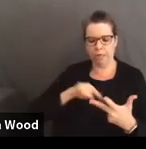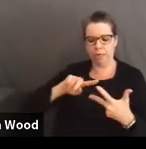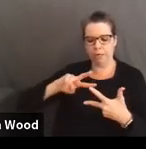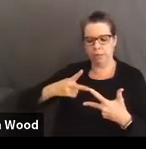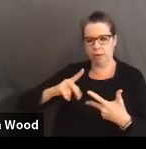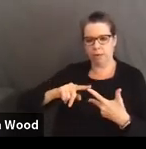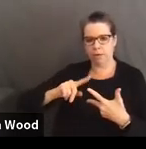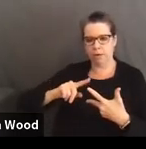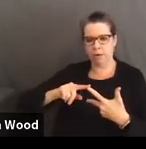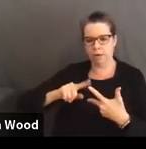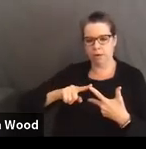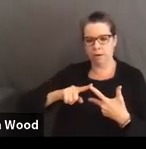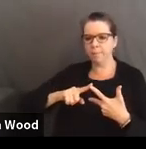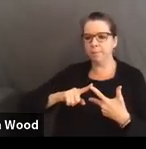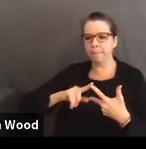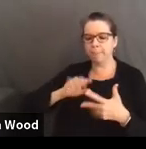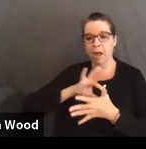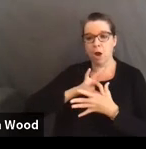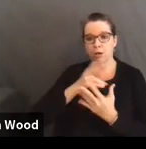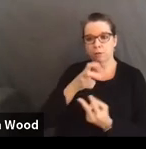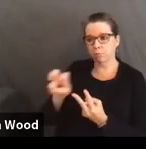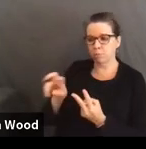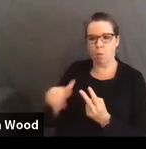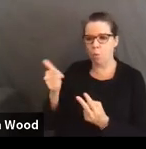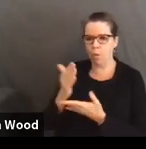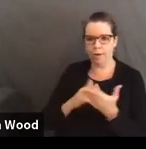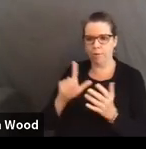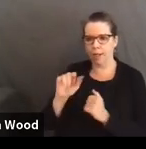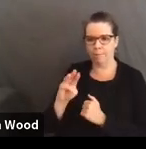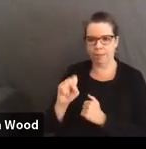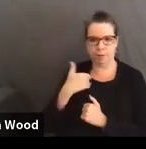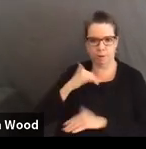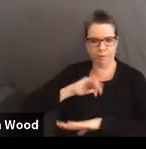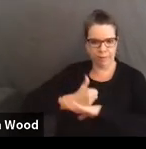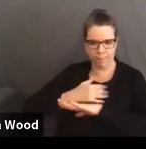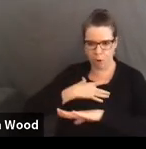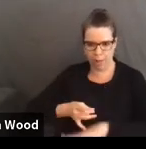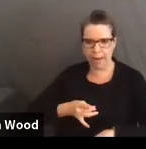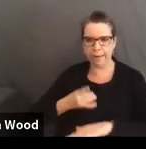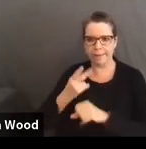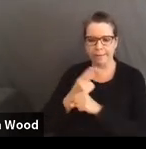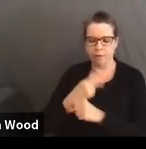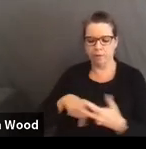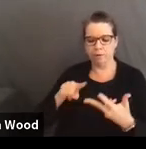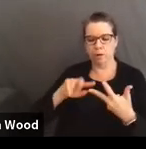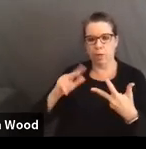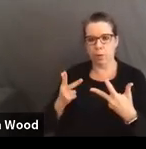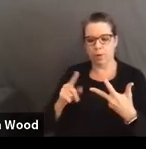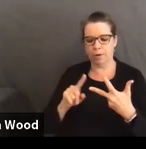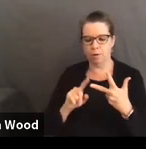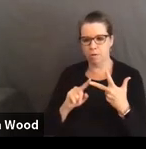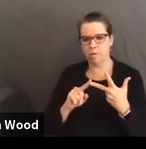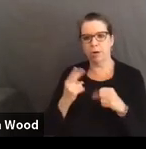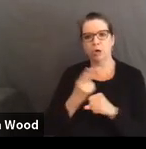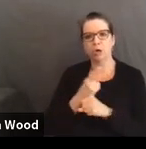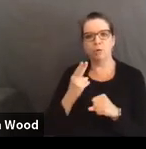is plugging that content into whatever LMS that you have and that you like and that you're using. And the third option is just using